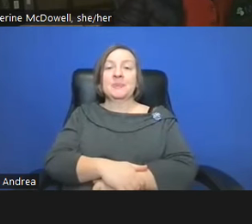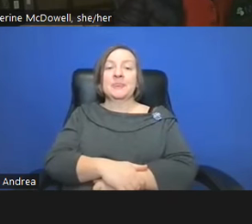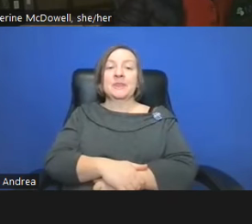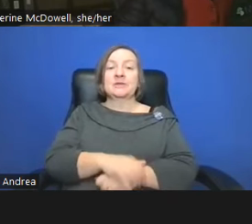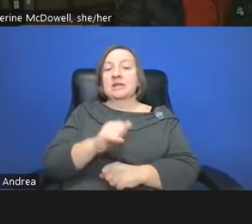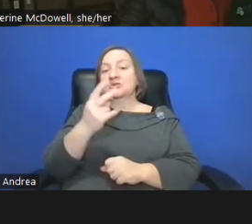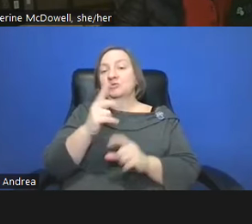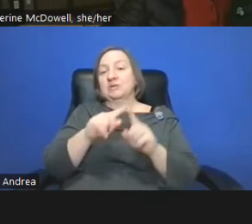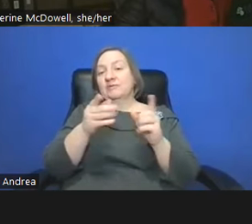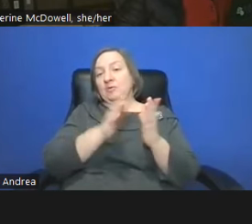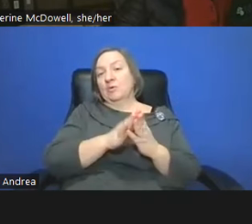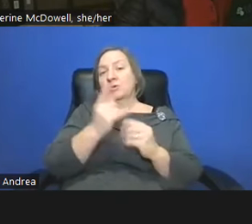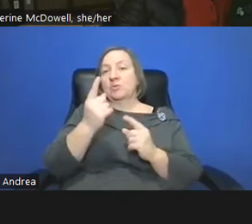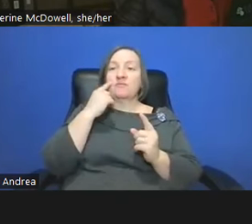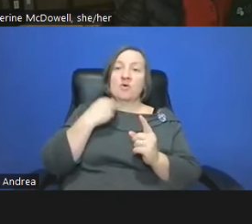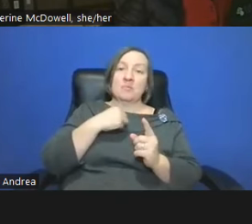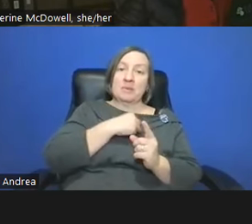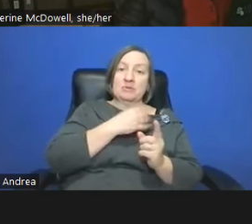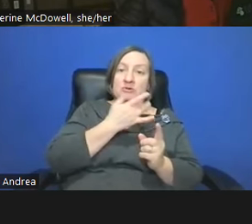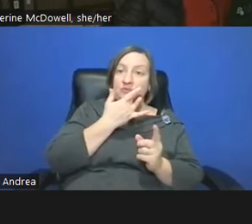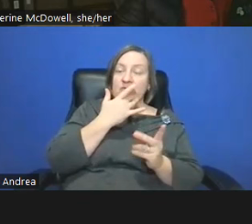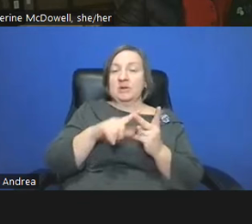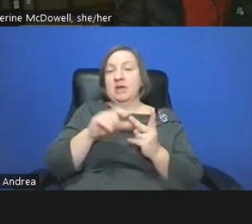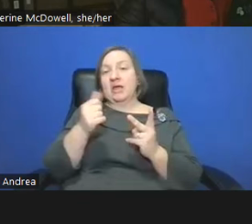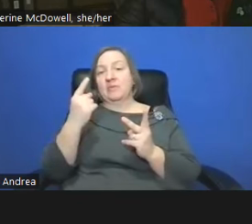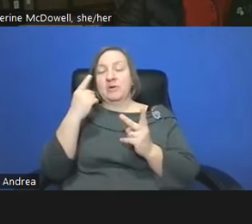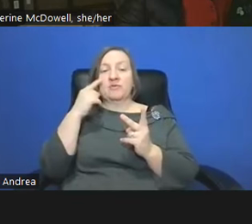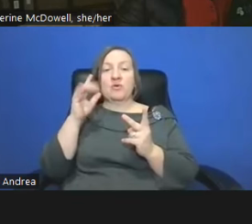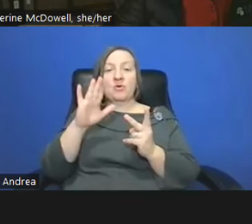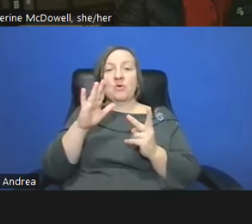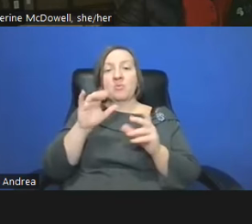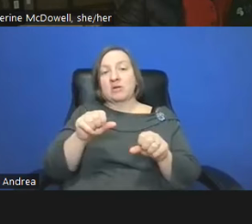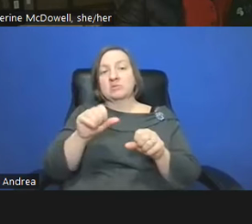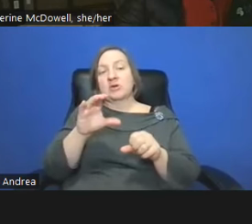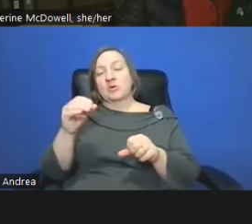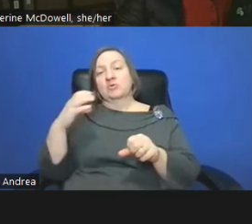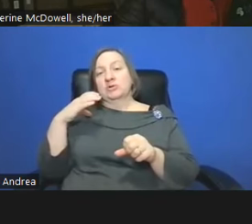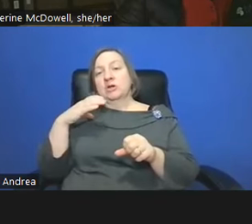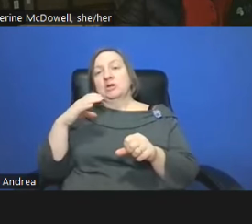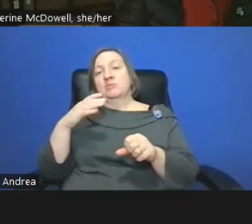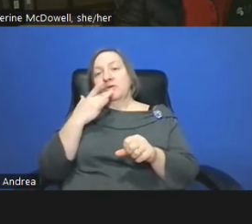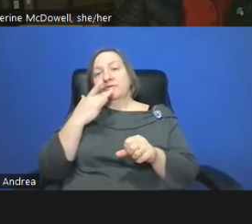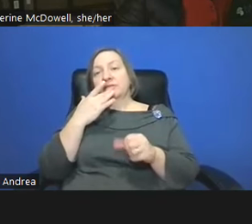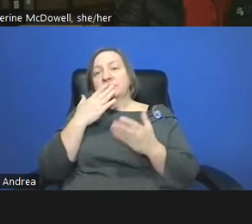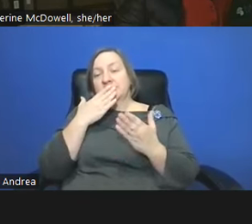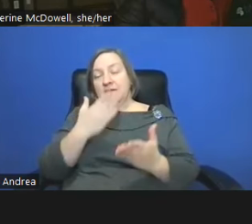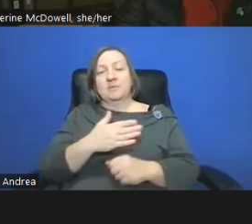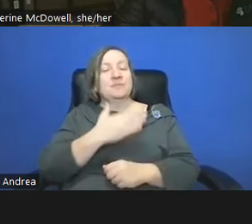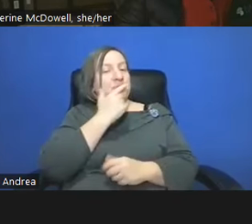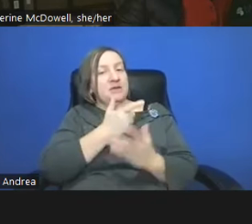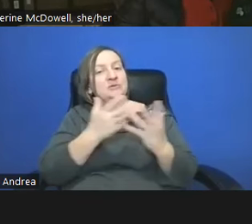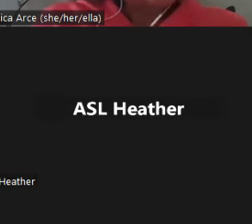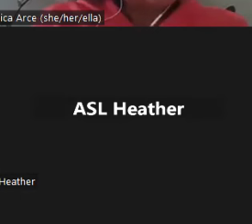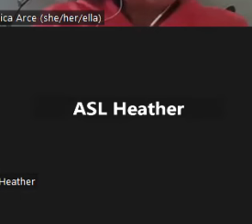2 different requests, one for your membership preferences and the other for your possible co-chair preferences. Thank you. Thank you so much,